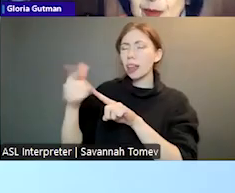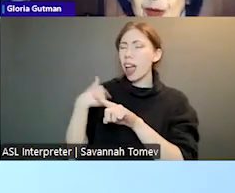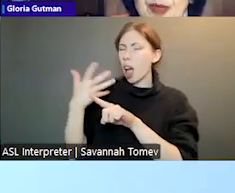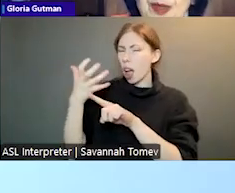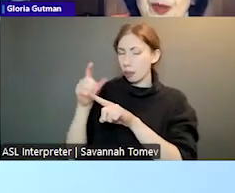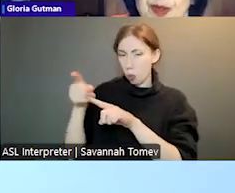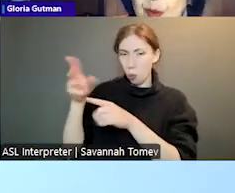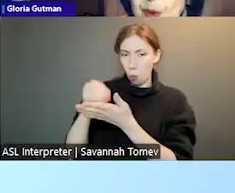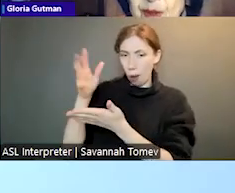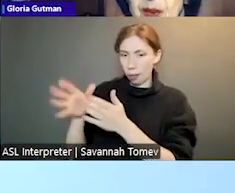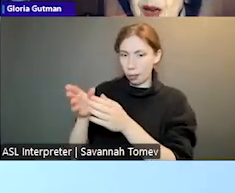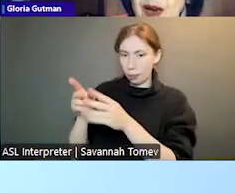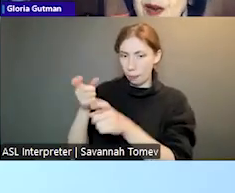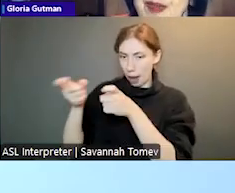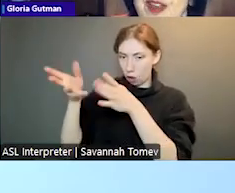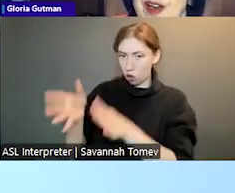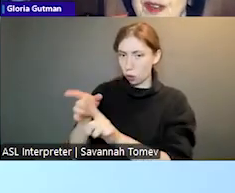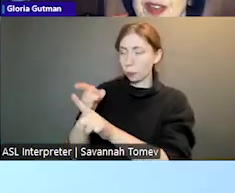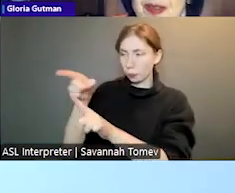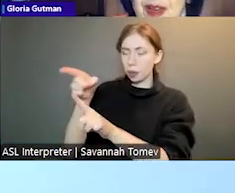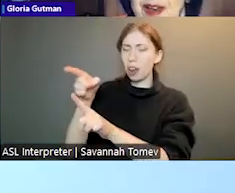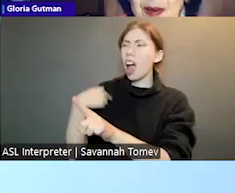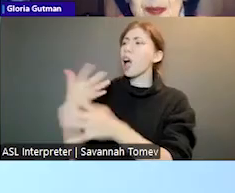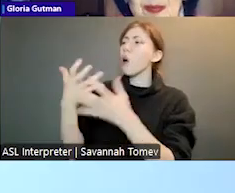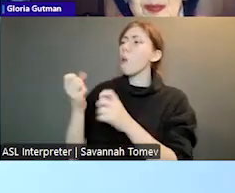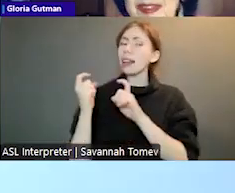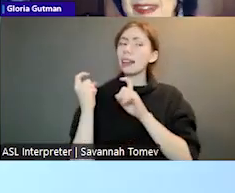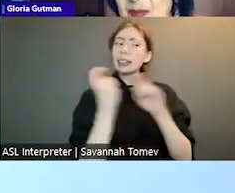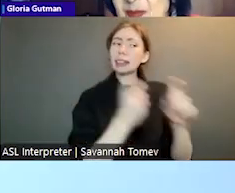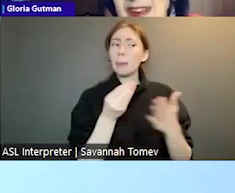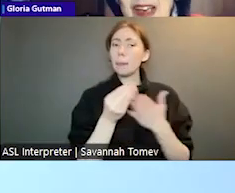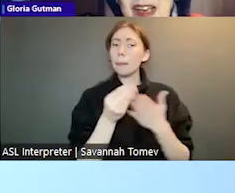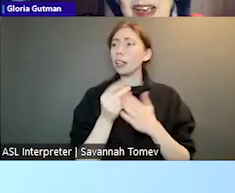particular charity and so on, they got